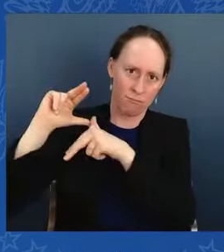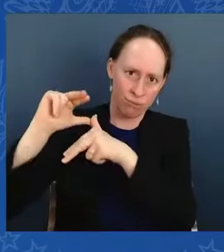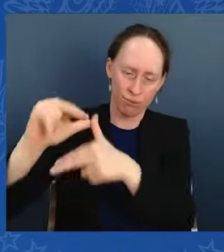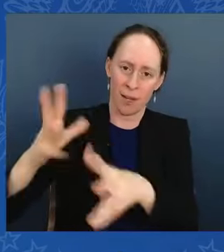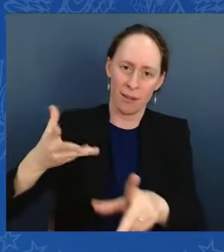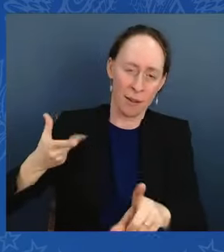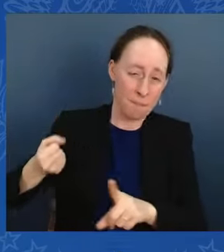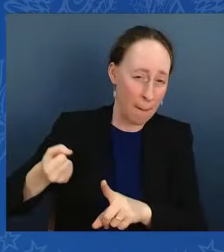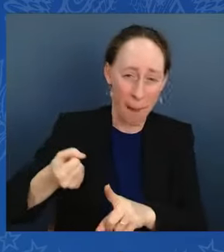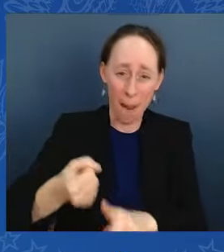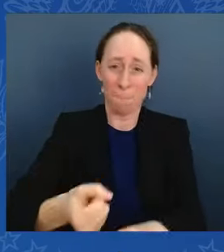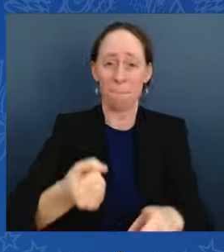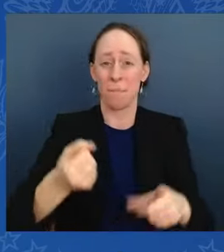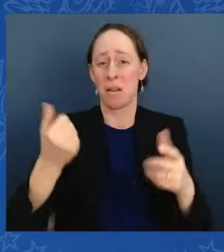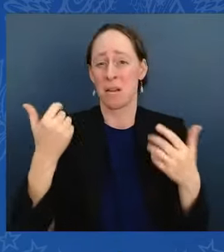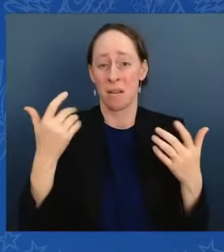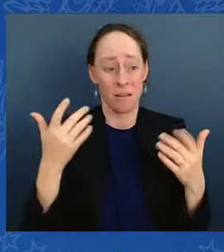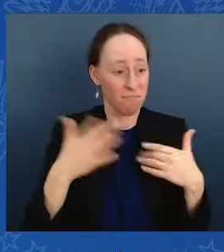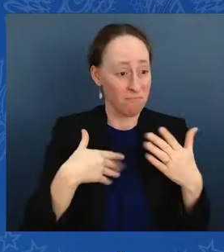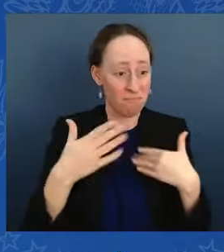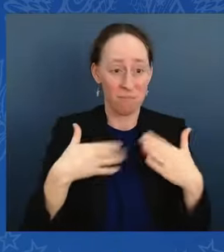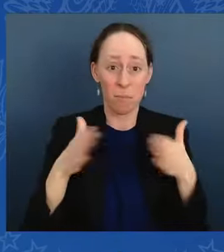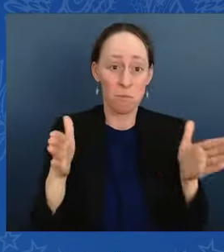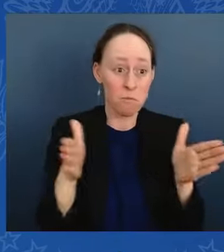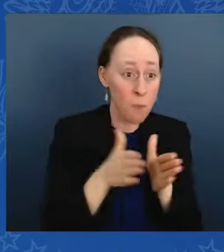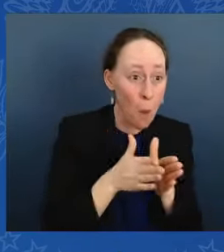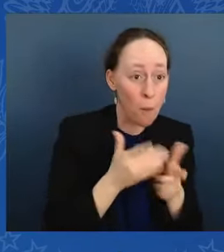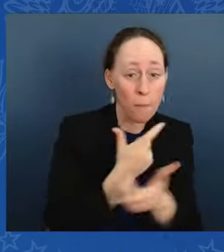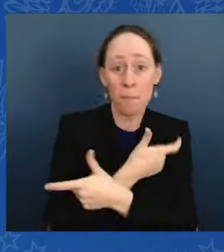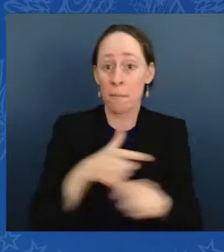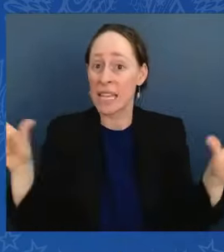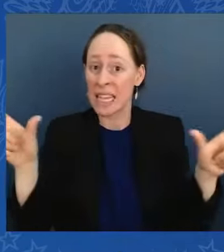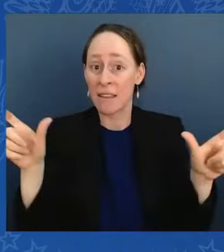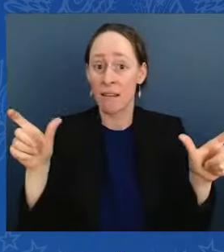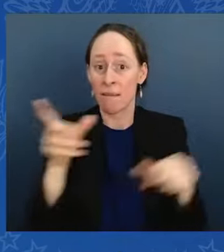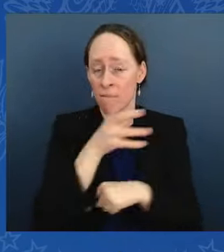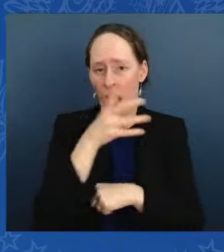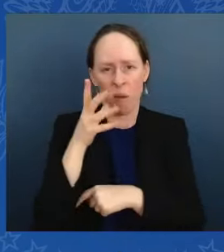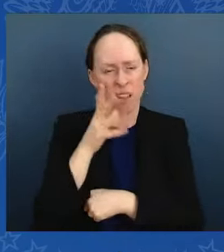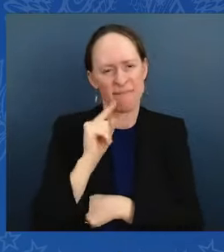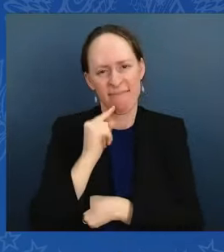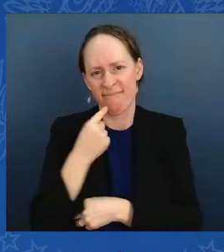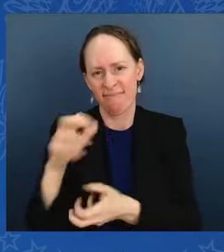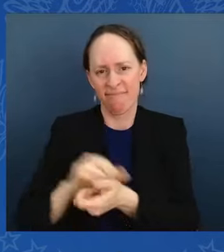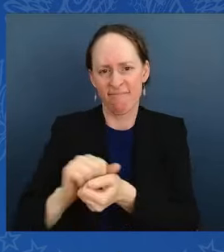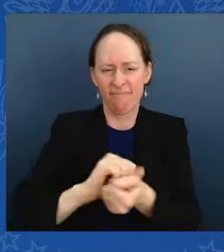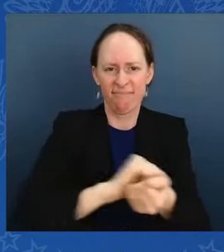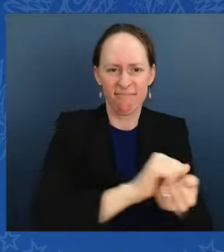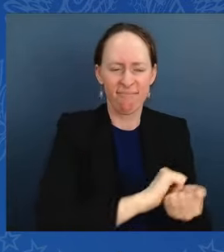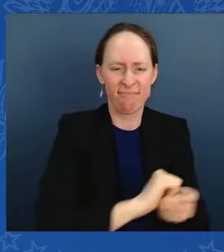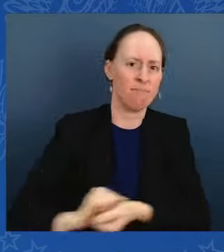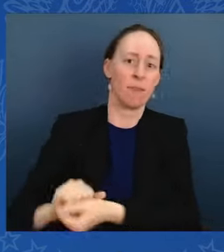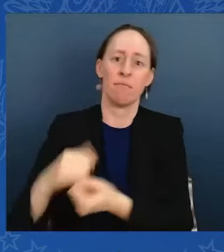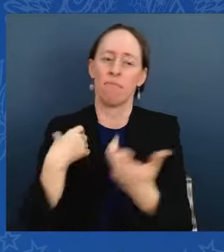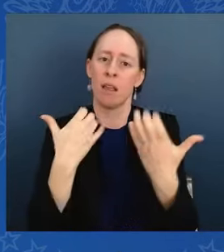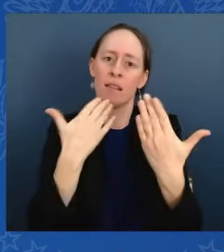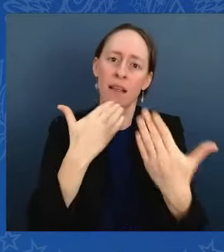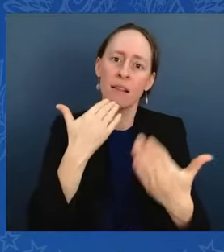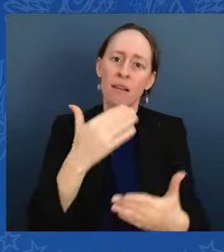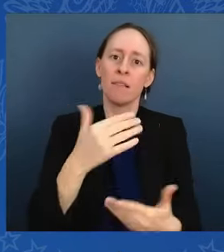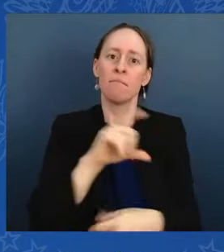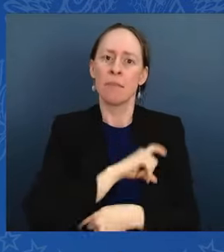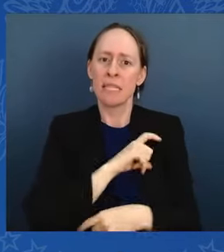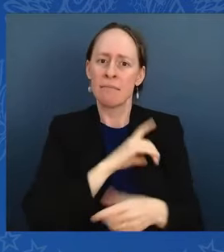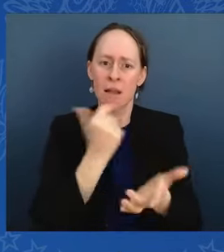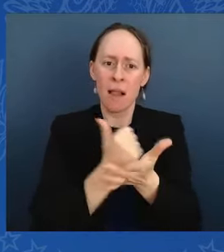the linesmen, the first responders, and other essential workers that have worked diligently around the clock to restore power and keep us safe. Farmers